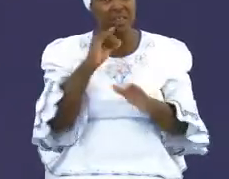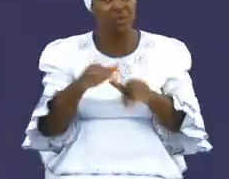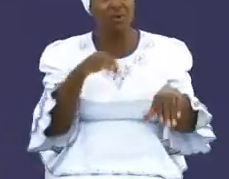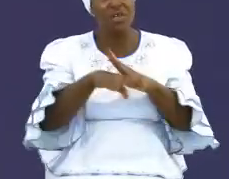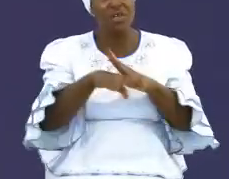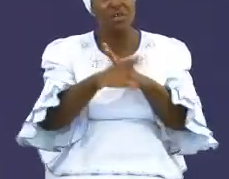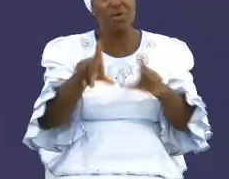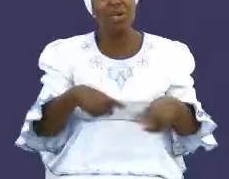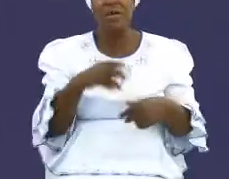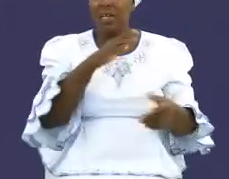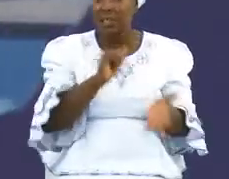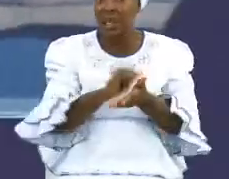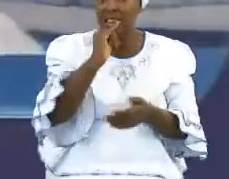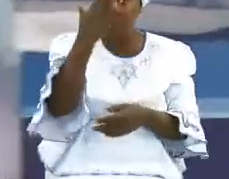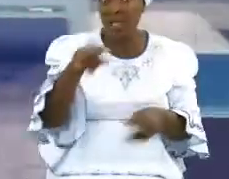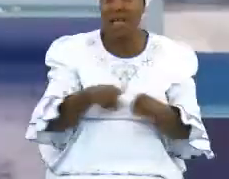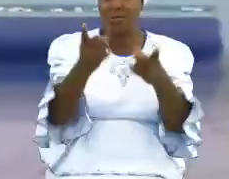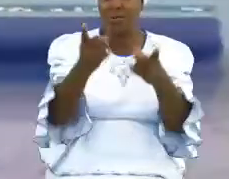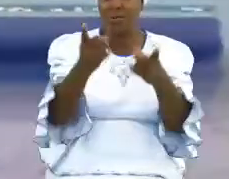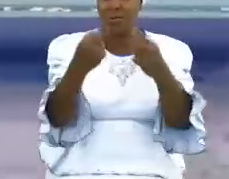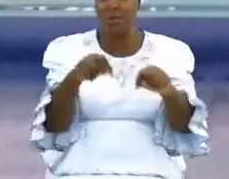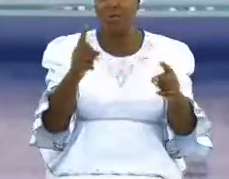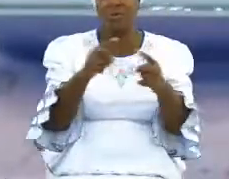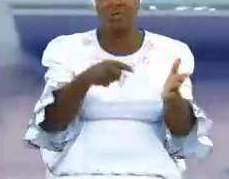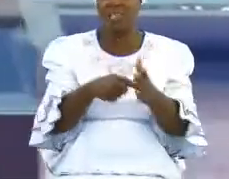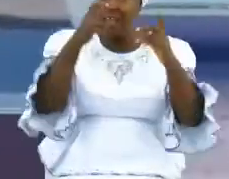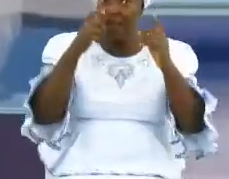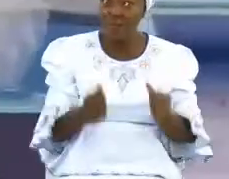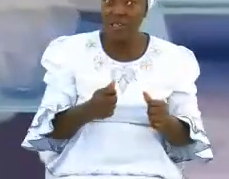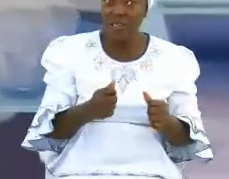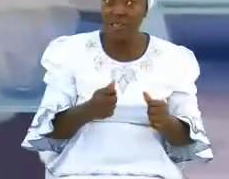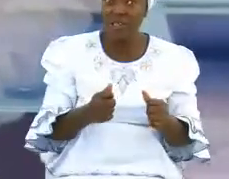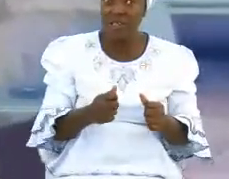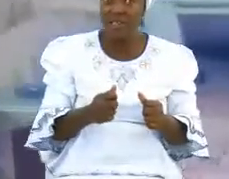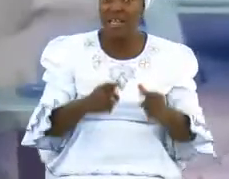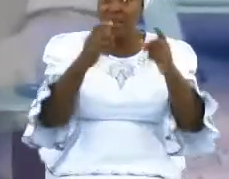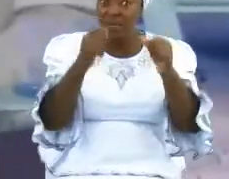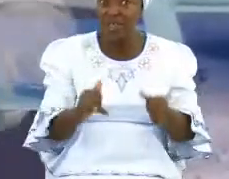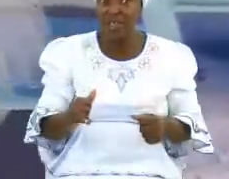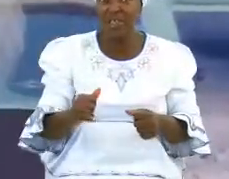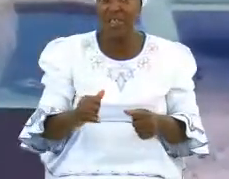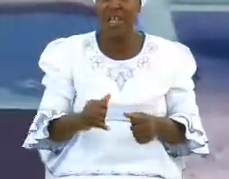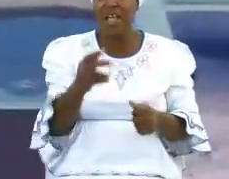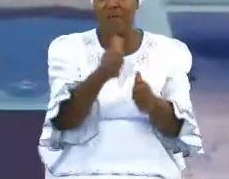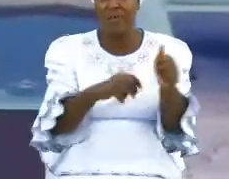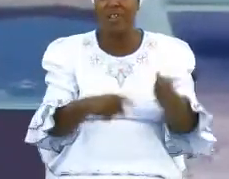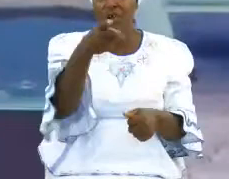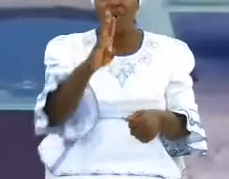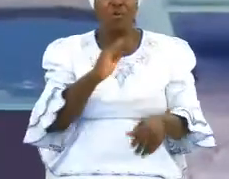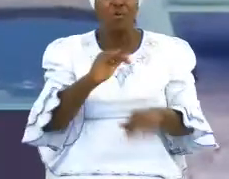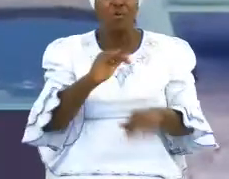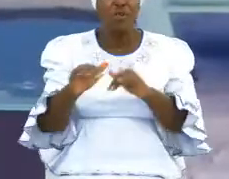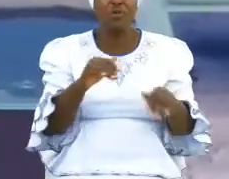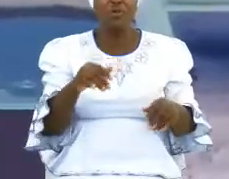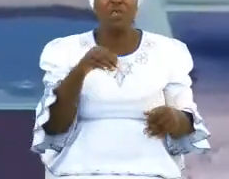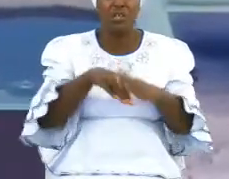why as you come today, immediately everything God is going to do, he will do in your